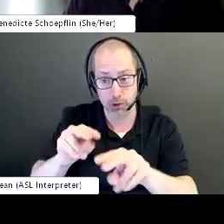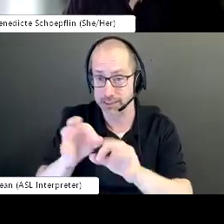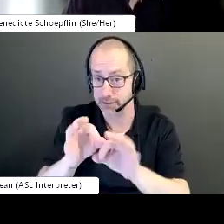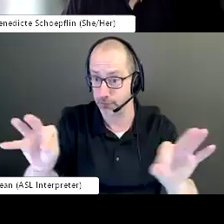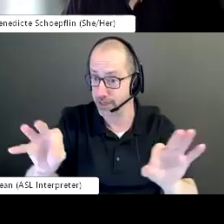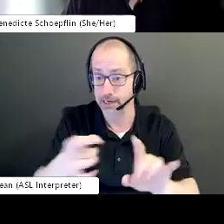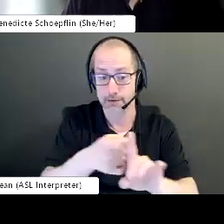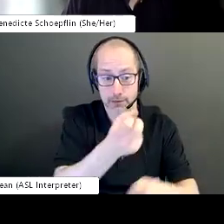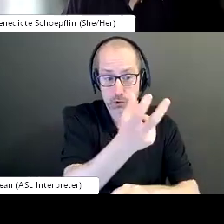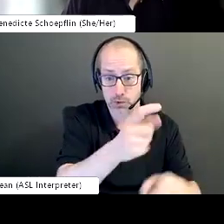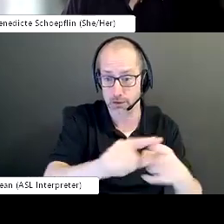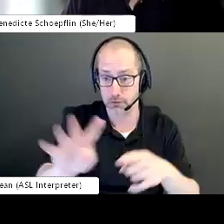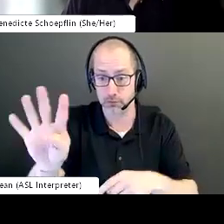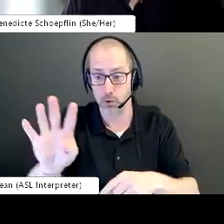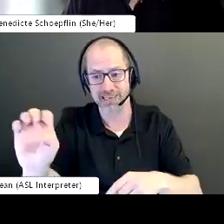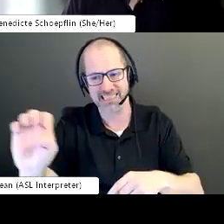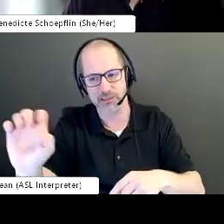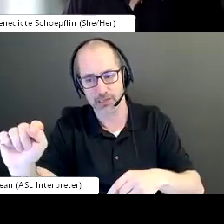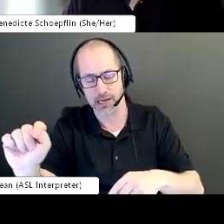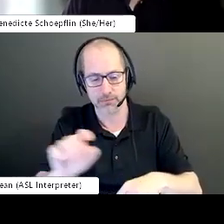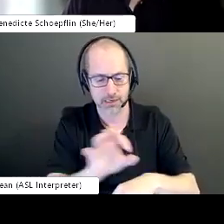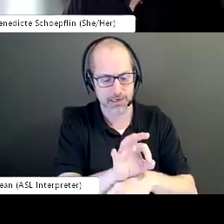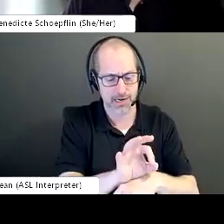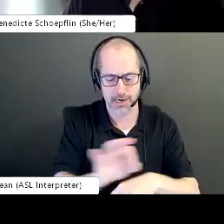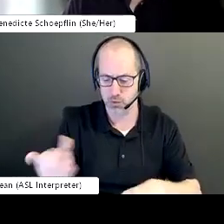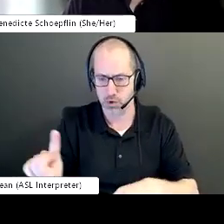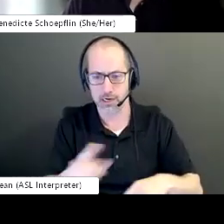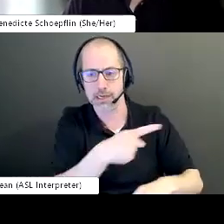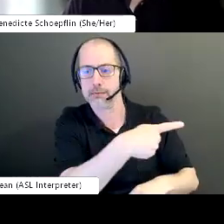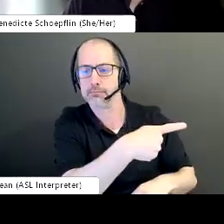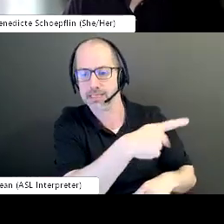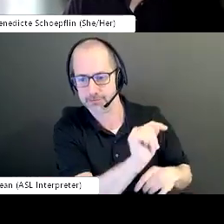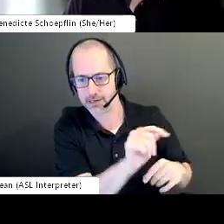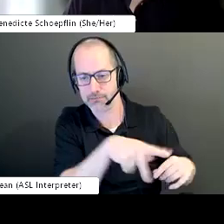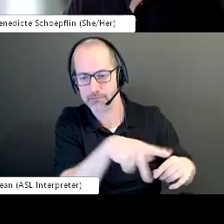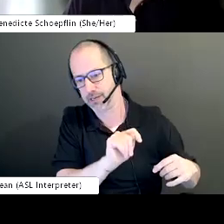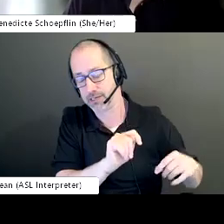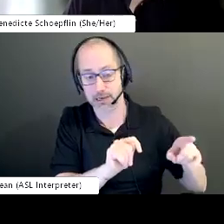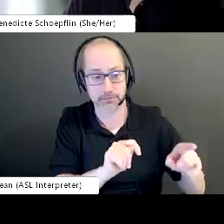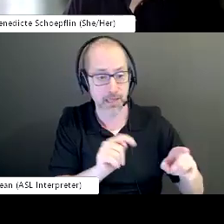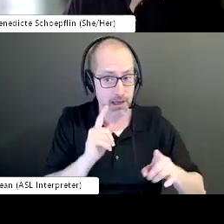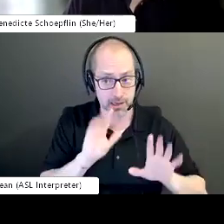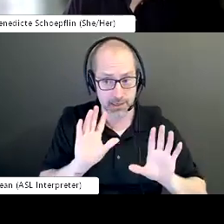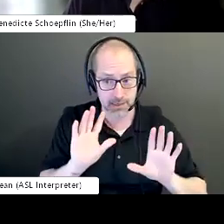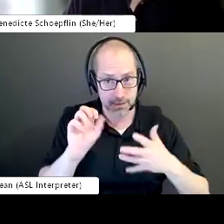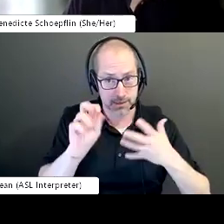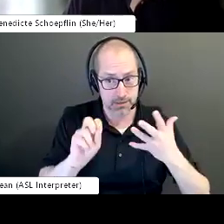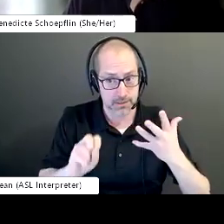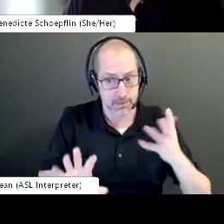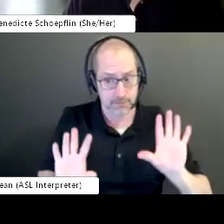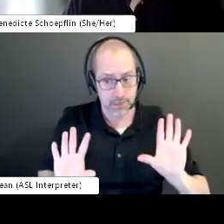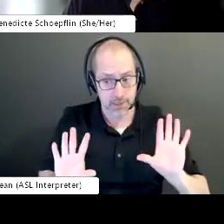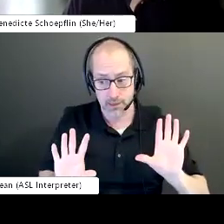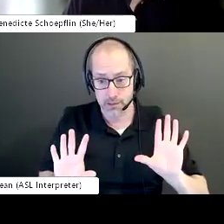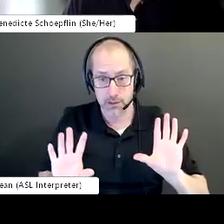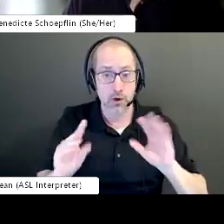4 Eastern time, or 9 to 1 in Pacific time. So I think that's all I had to say. So our comments, if anybody wants